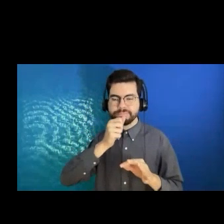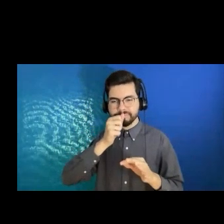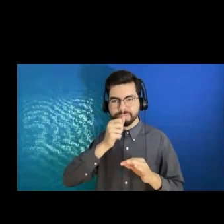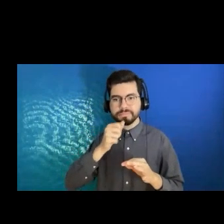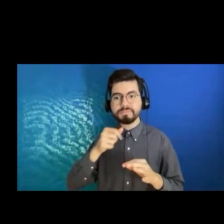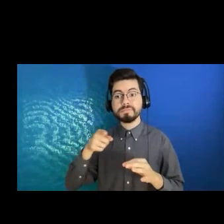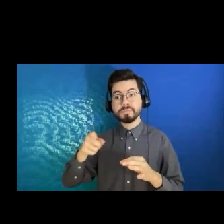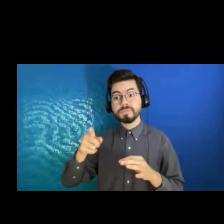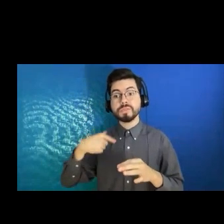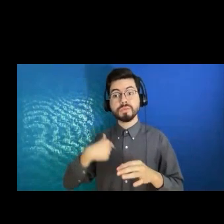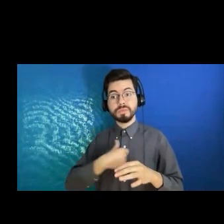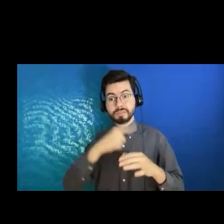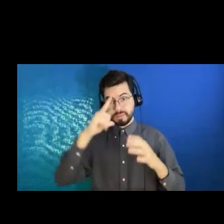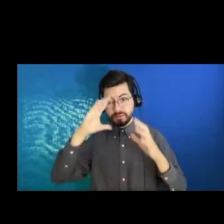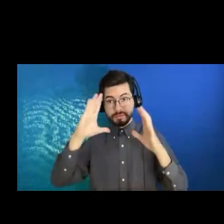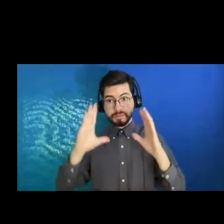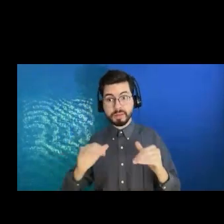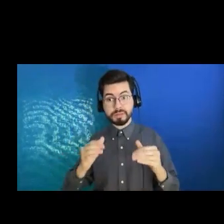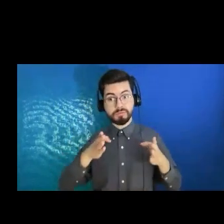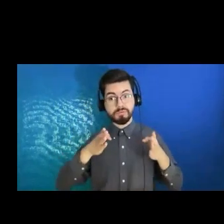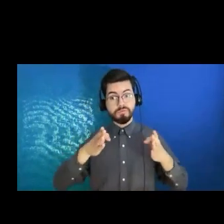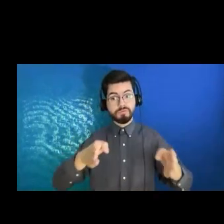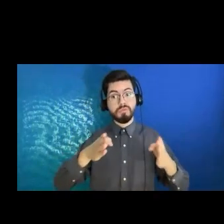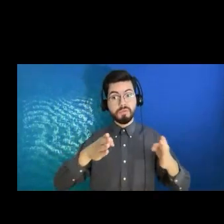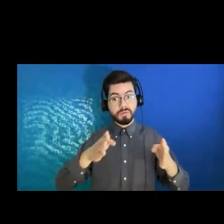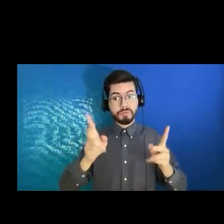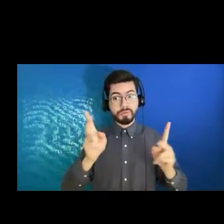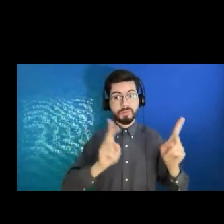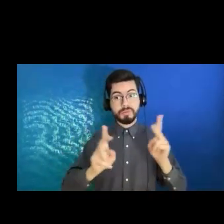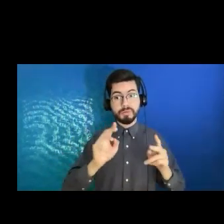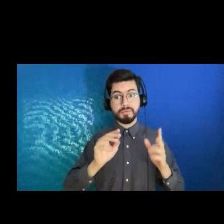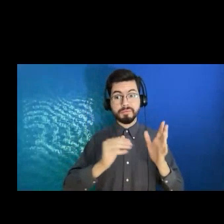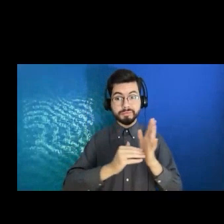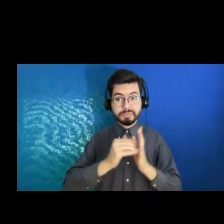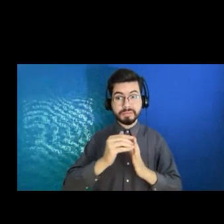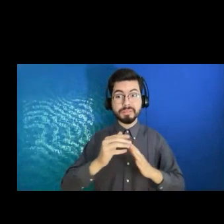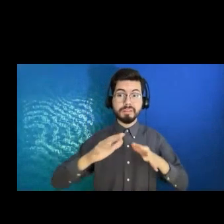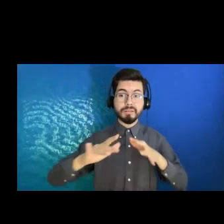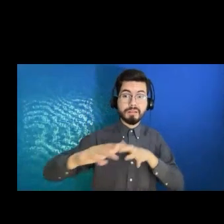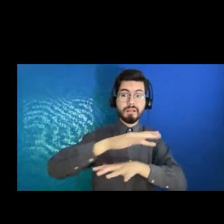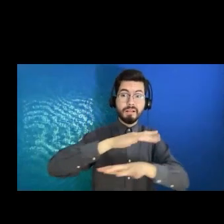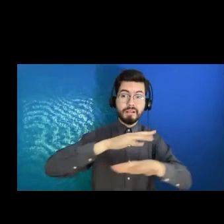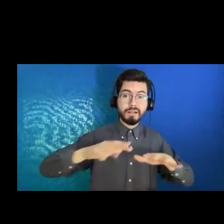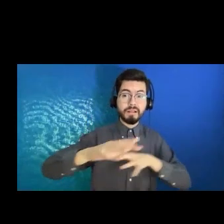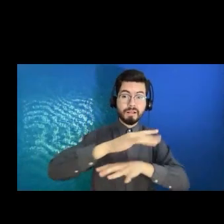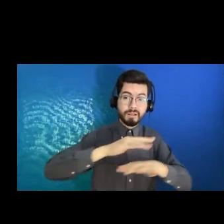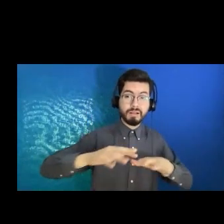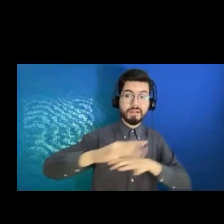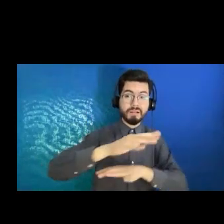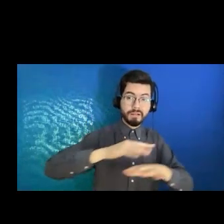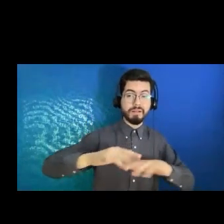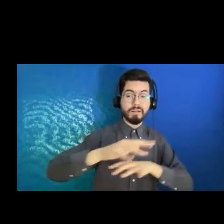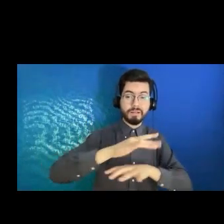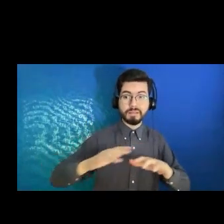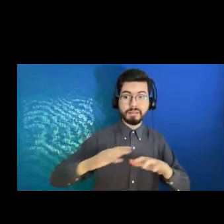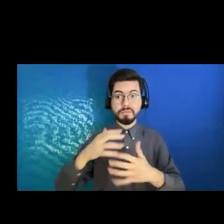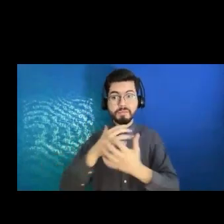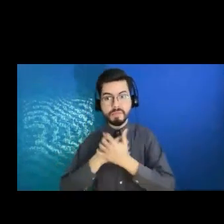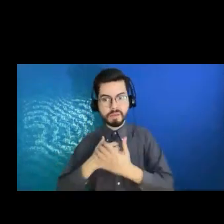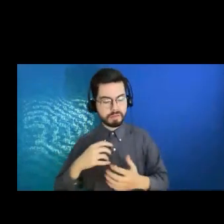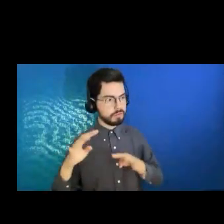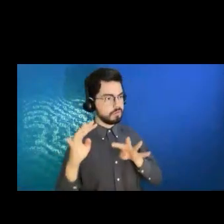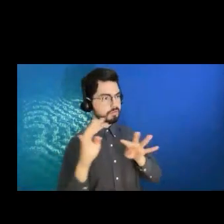people along roads because there's millions of people, and if a bear ran every time he saw one, he'd spend his whole summer running. We also know that